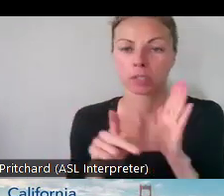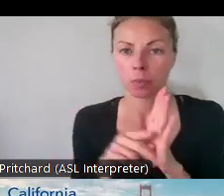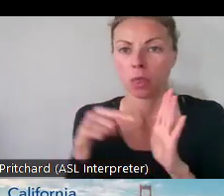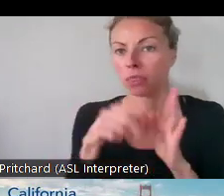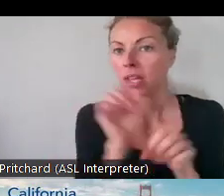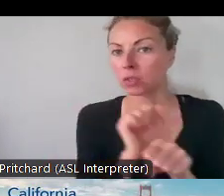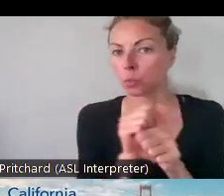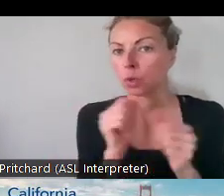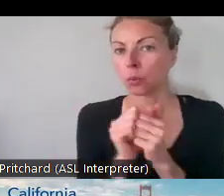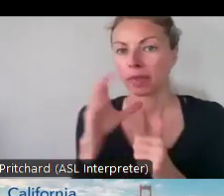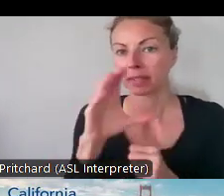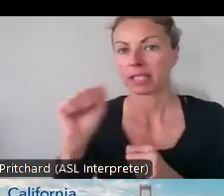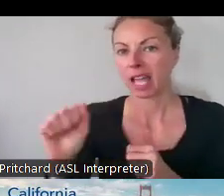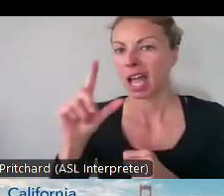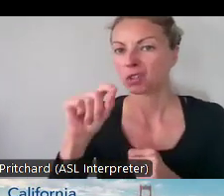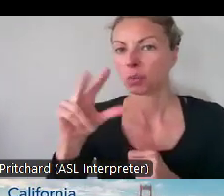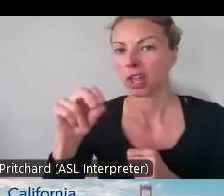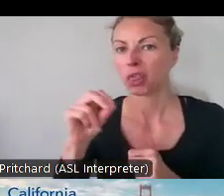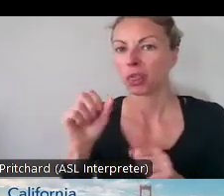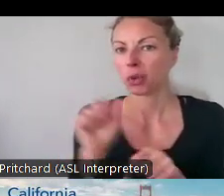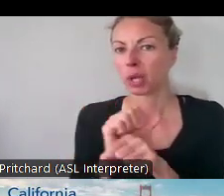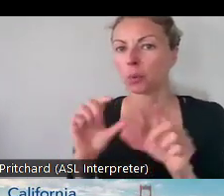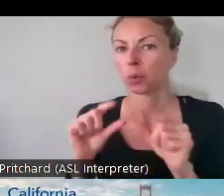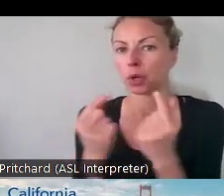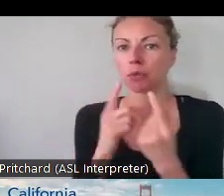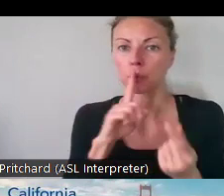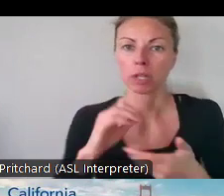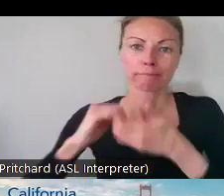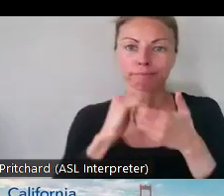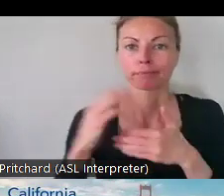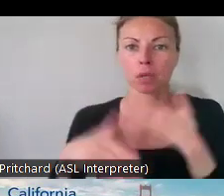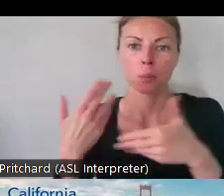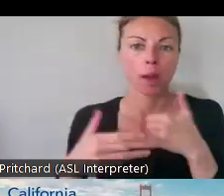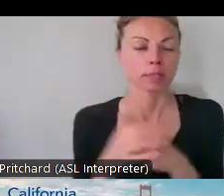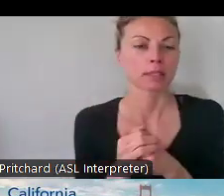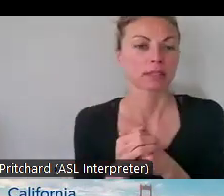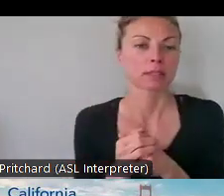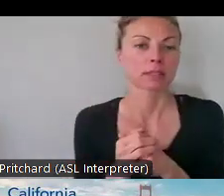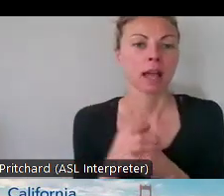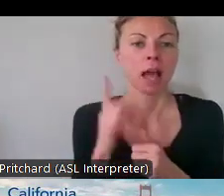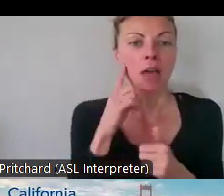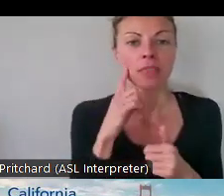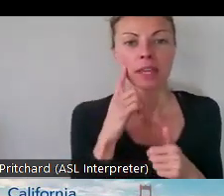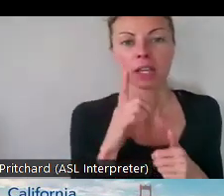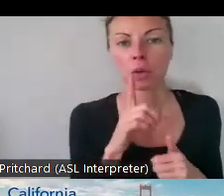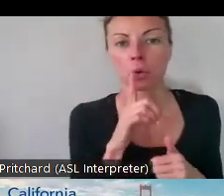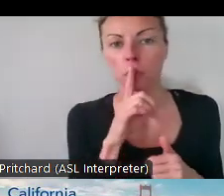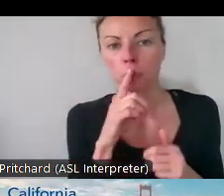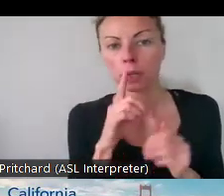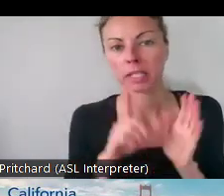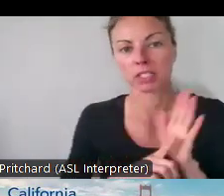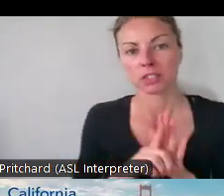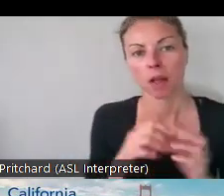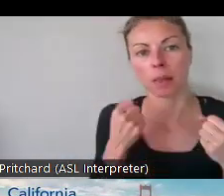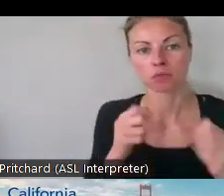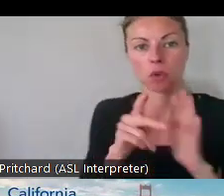CA 2030 work group, very collaborative process, and a process that I think really developed some really strong principles to